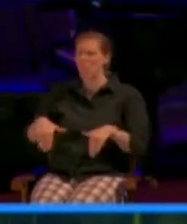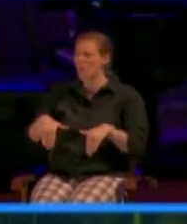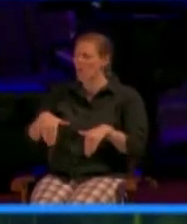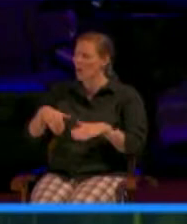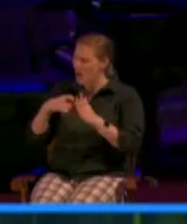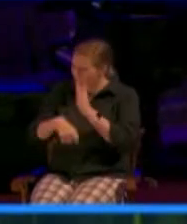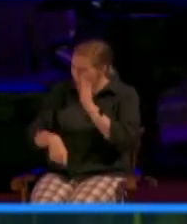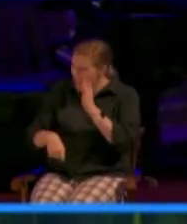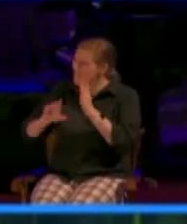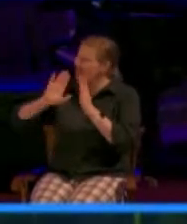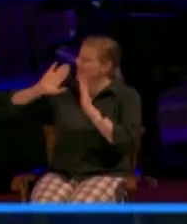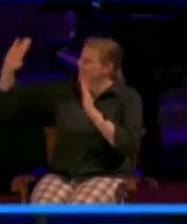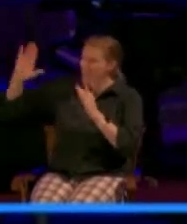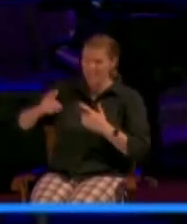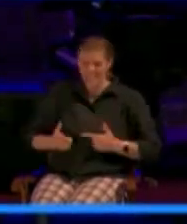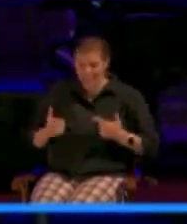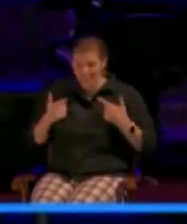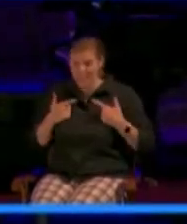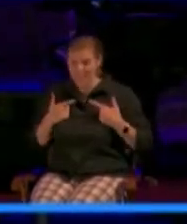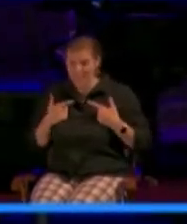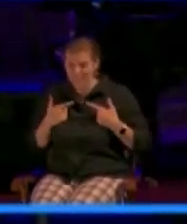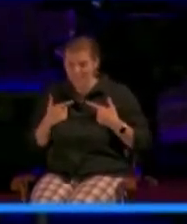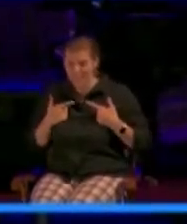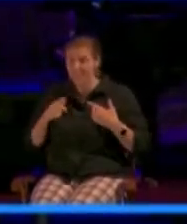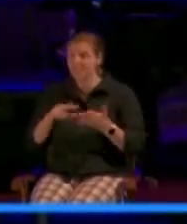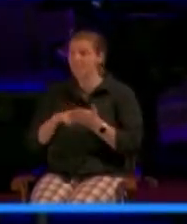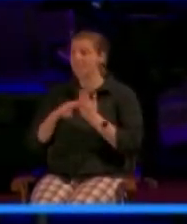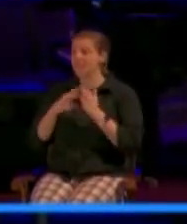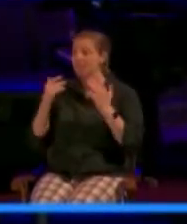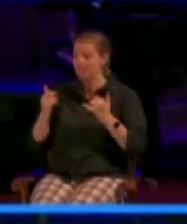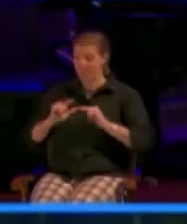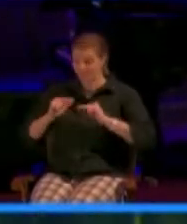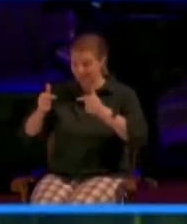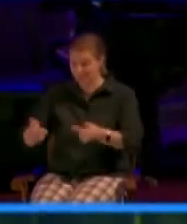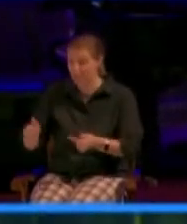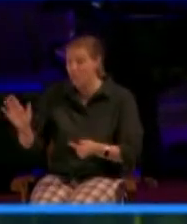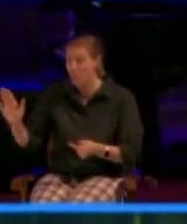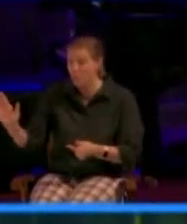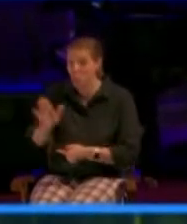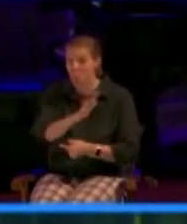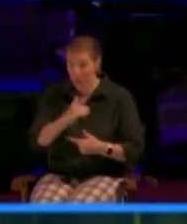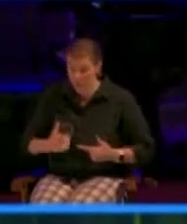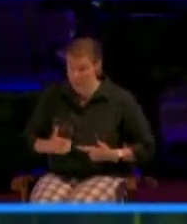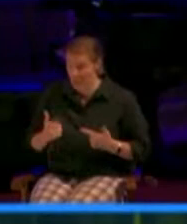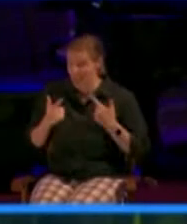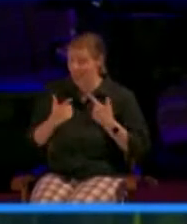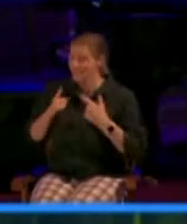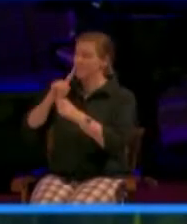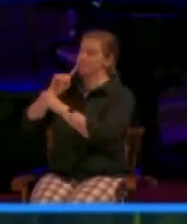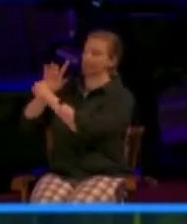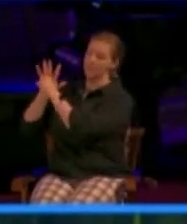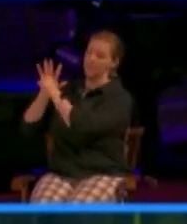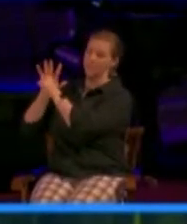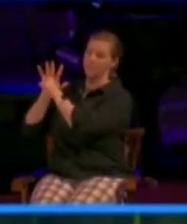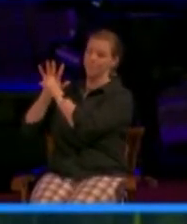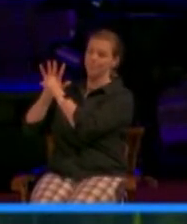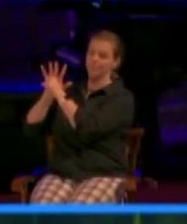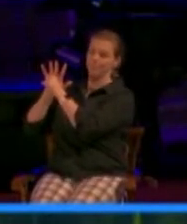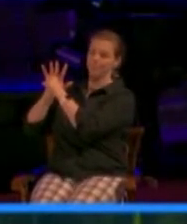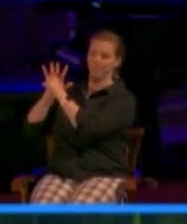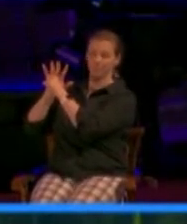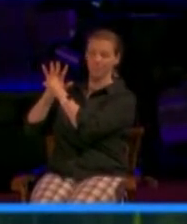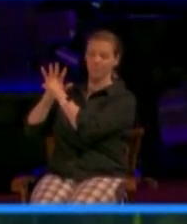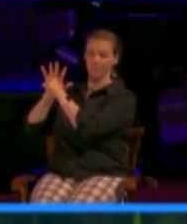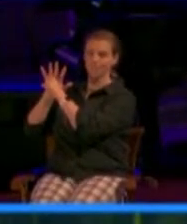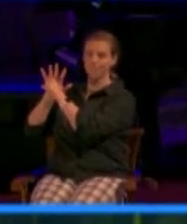He's talking about the life of the believer. He says it's costly because it cost a man his life, and it is grace because it